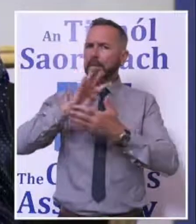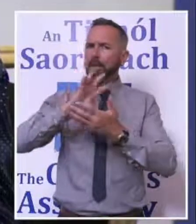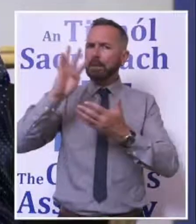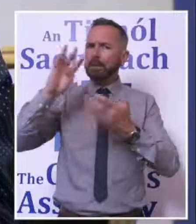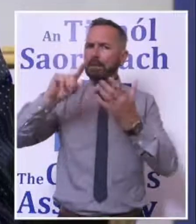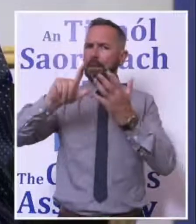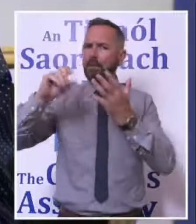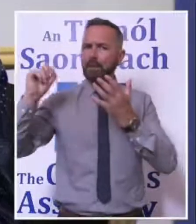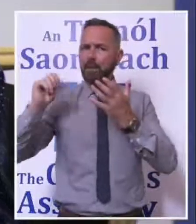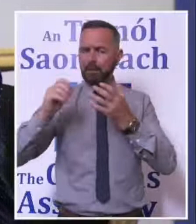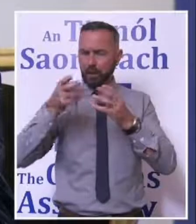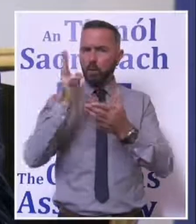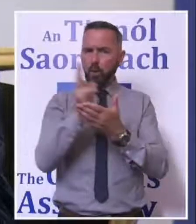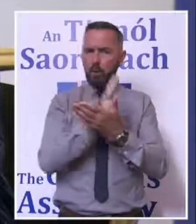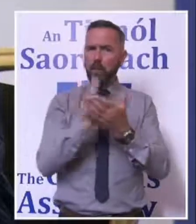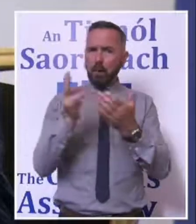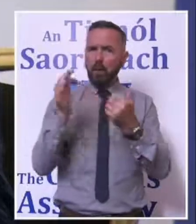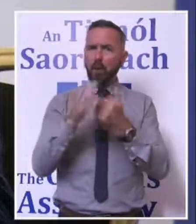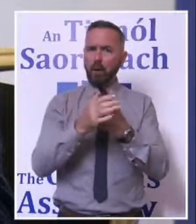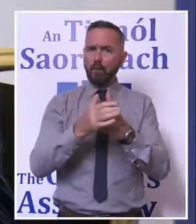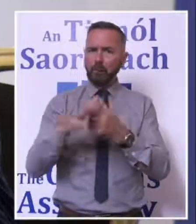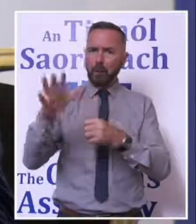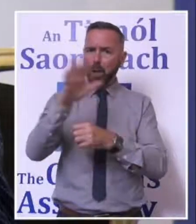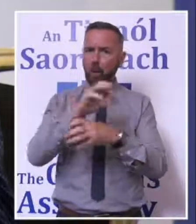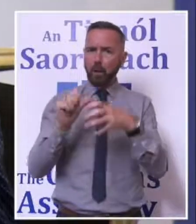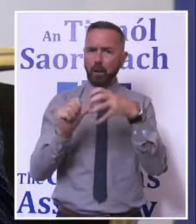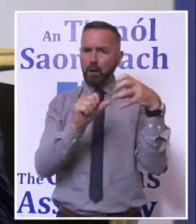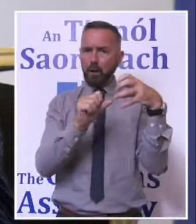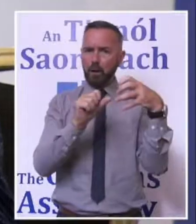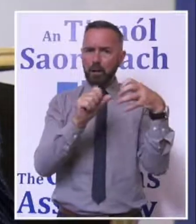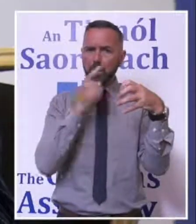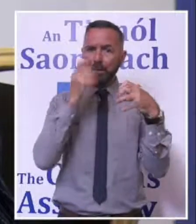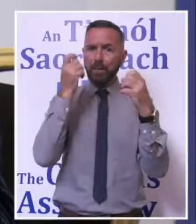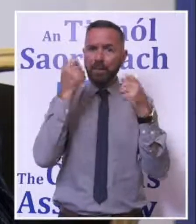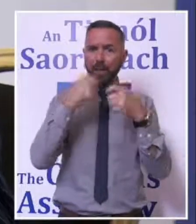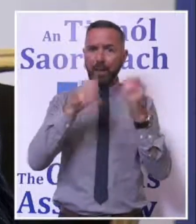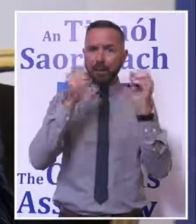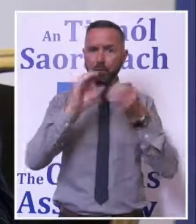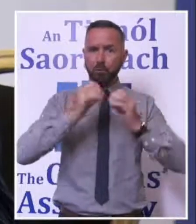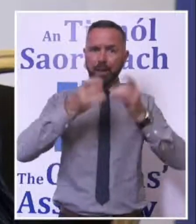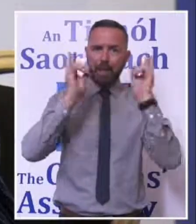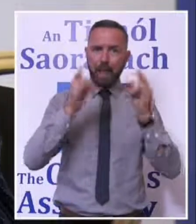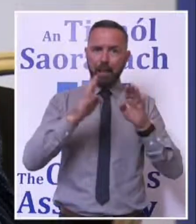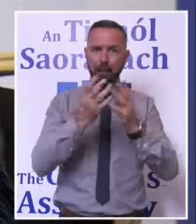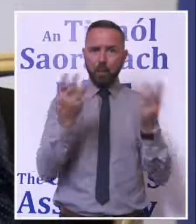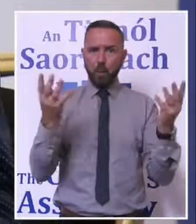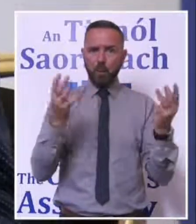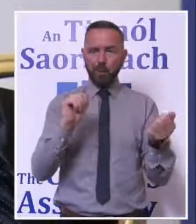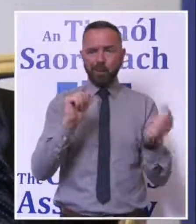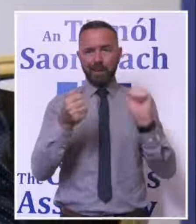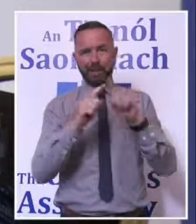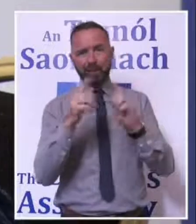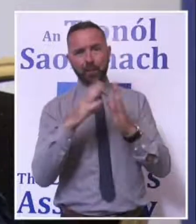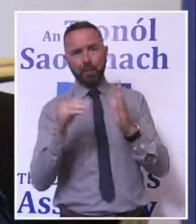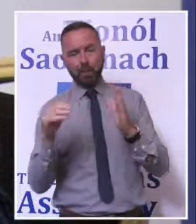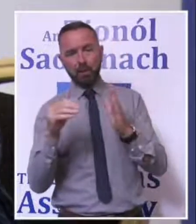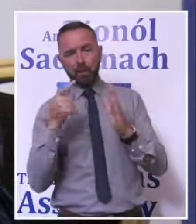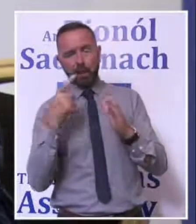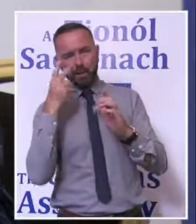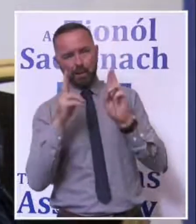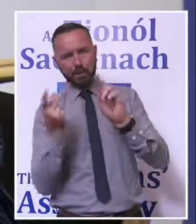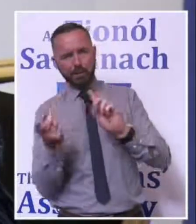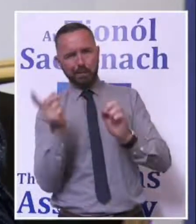created, and obviously since then we moved on to a different model again. I think what the mayors were kind of alluding